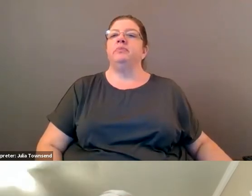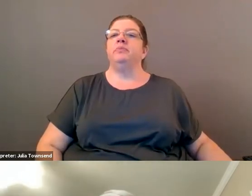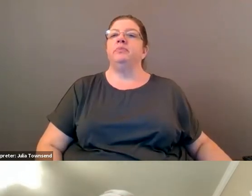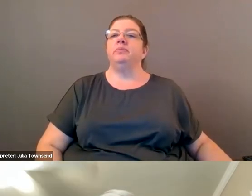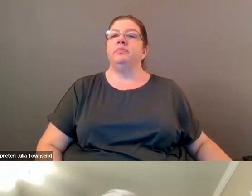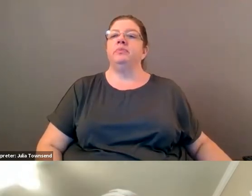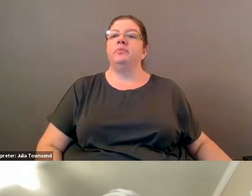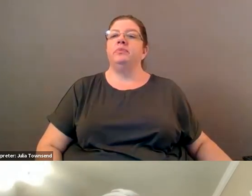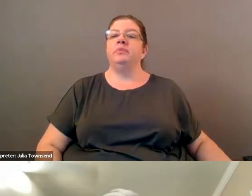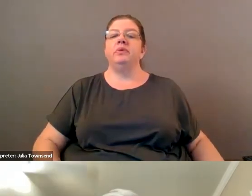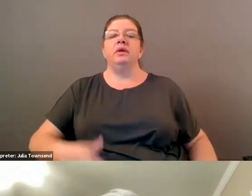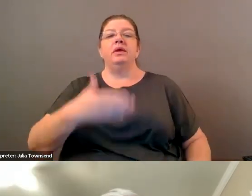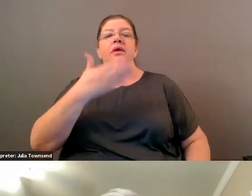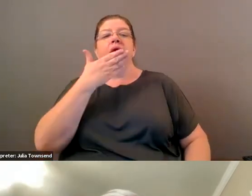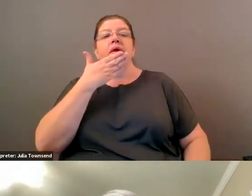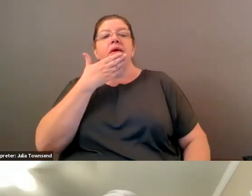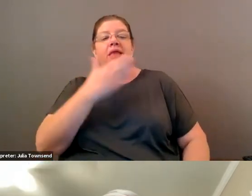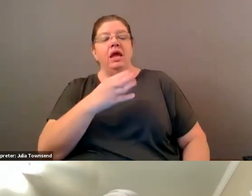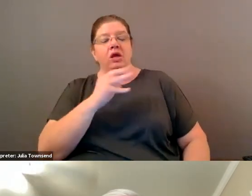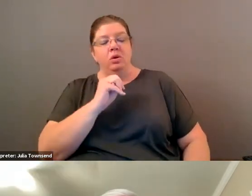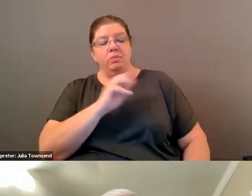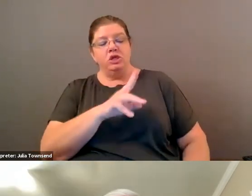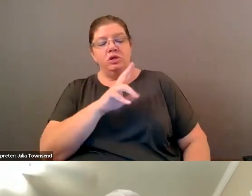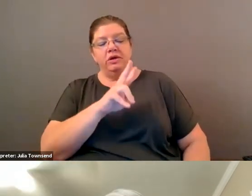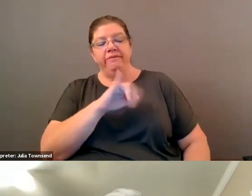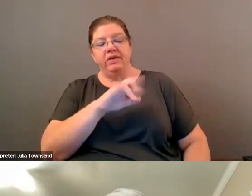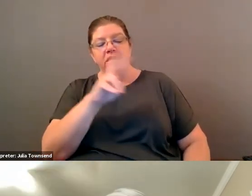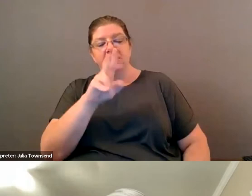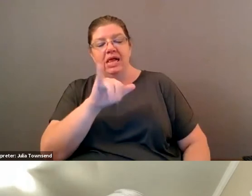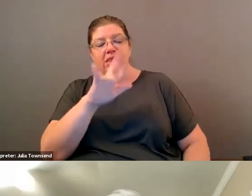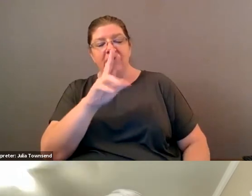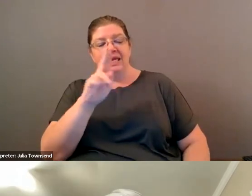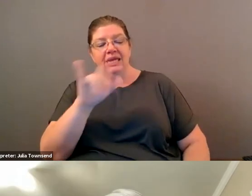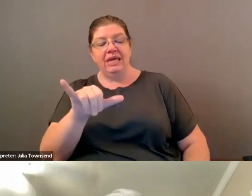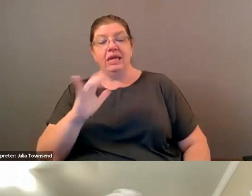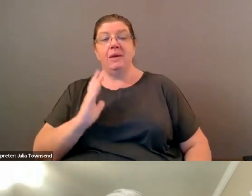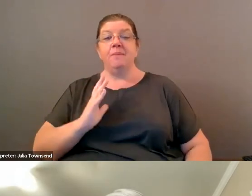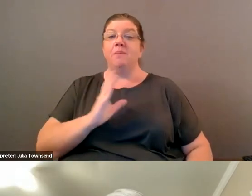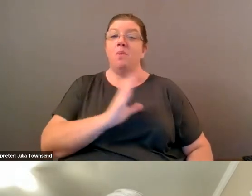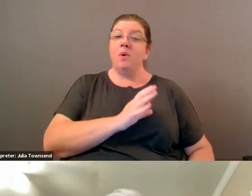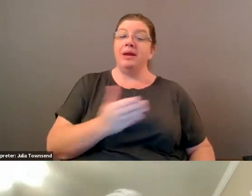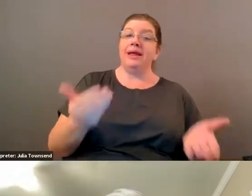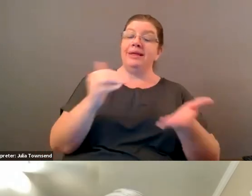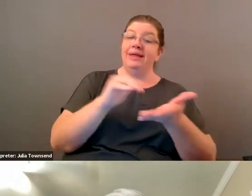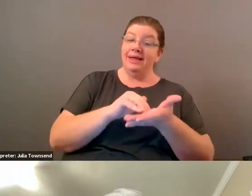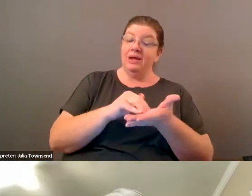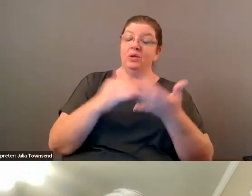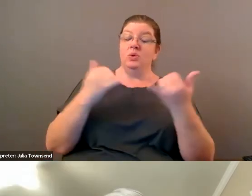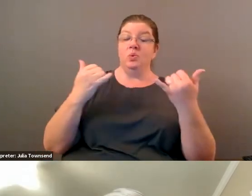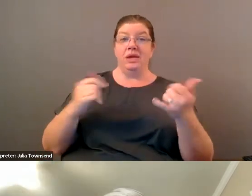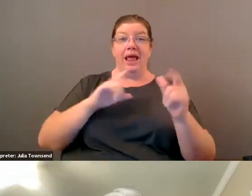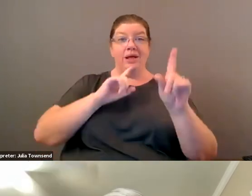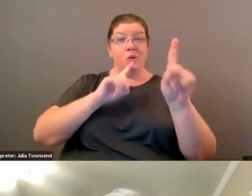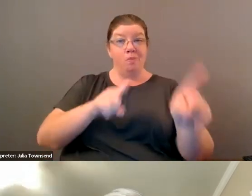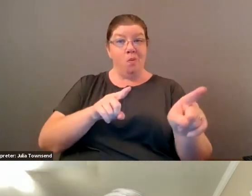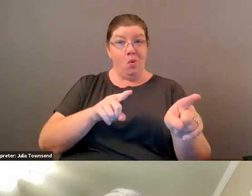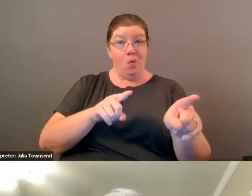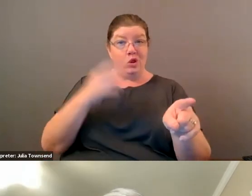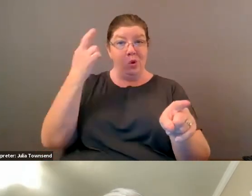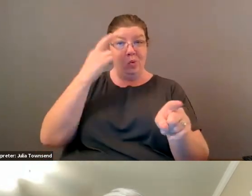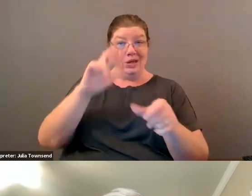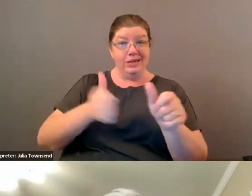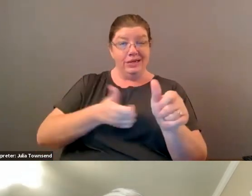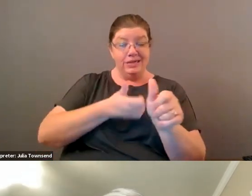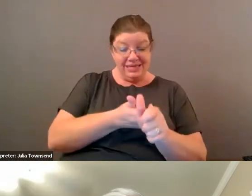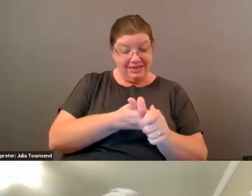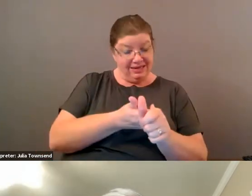Thank you, Mr. Vizzalimi. Board members, again, this was the intent of today's report. The intent